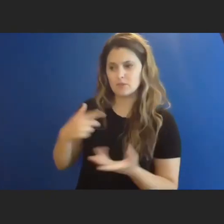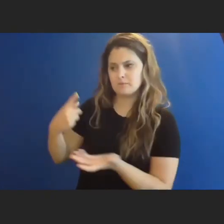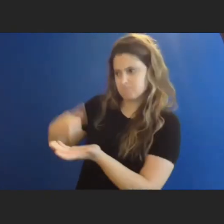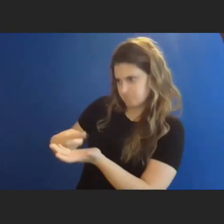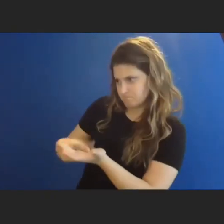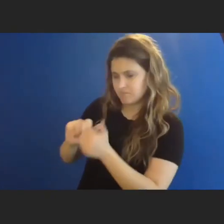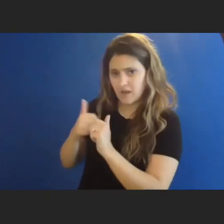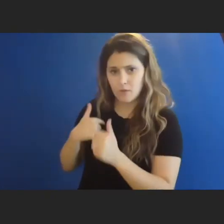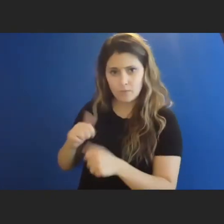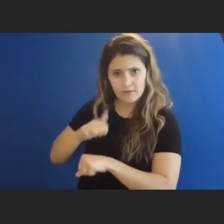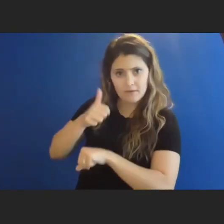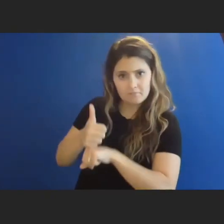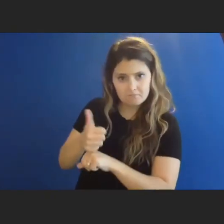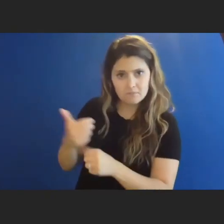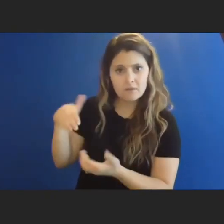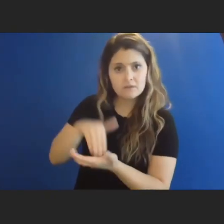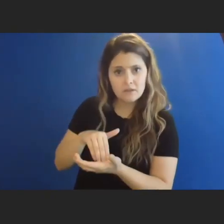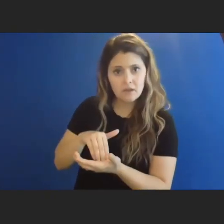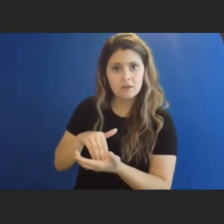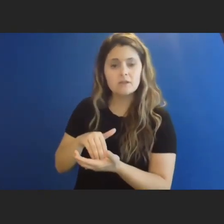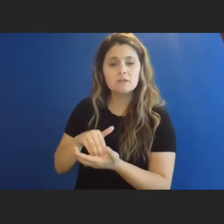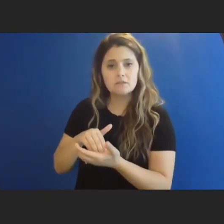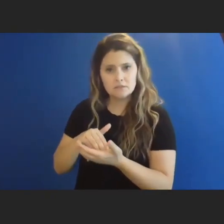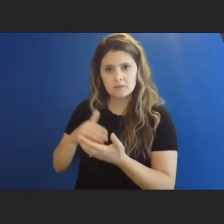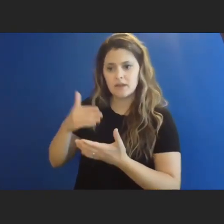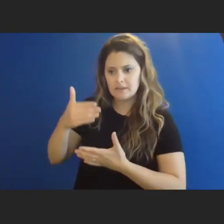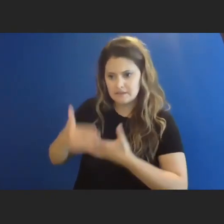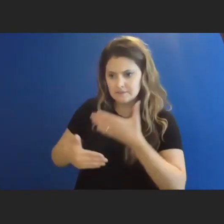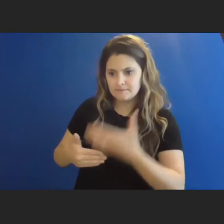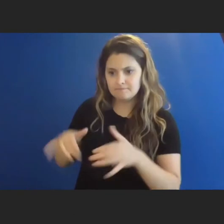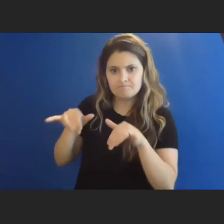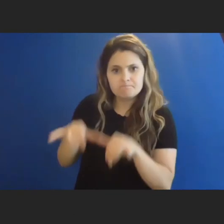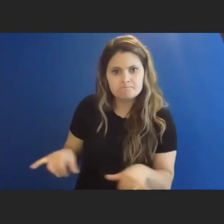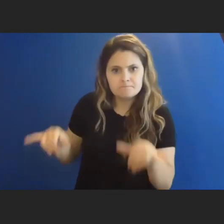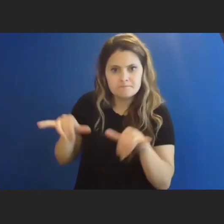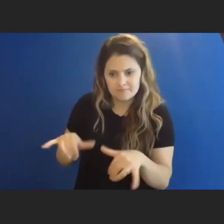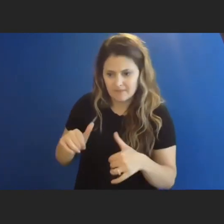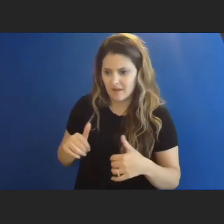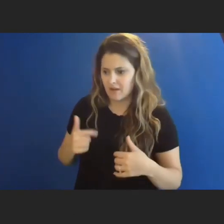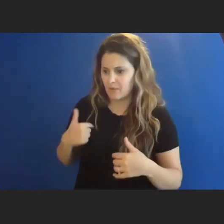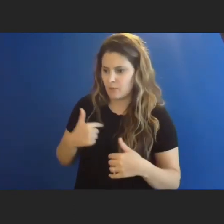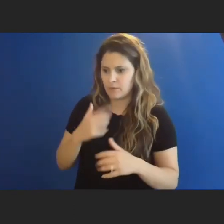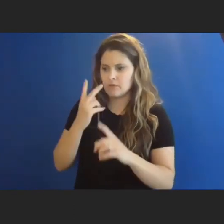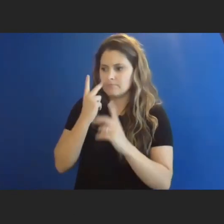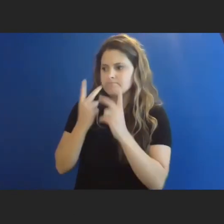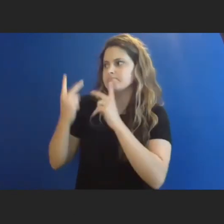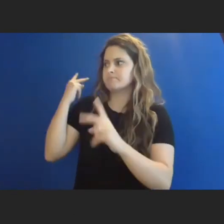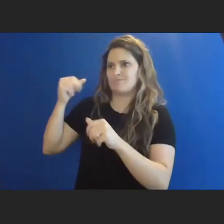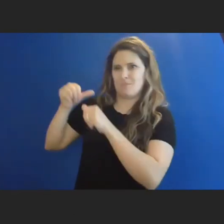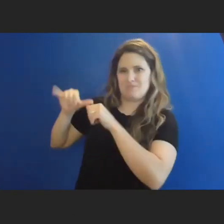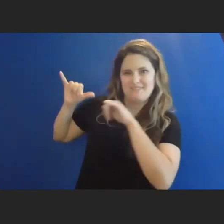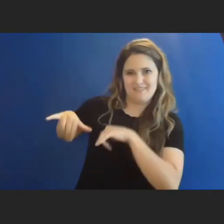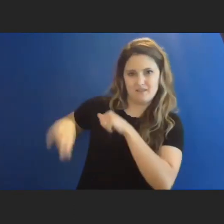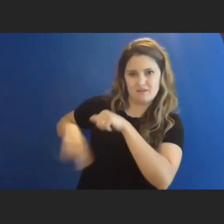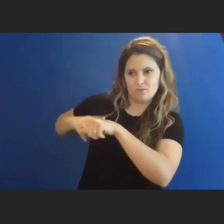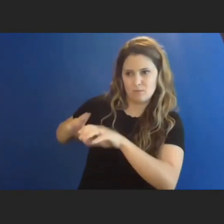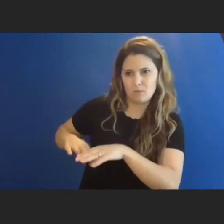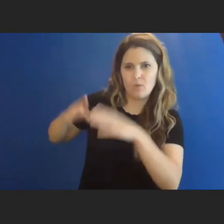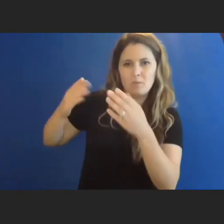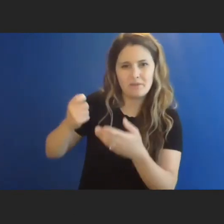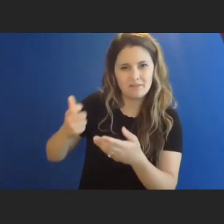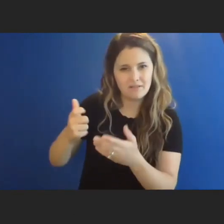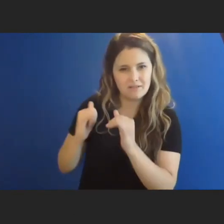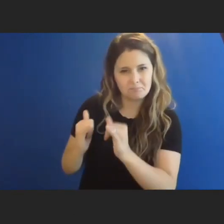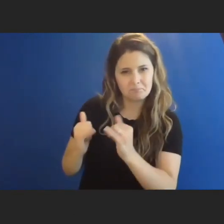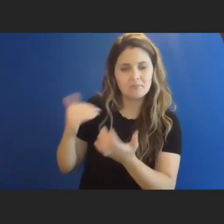reestablish a cadence that's a life that we recognize and how we do that safely. And that